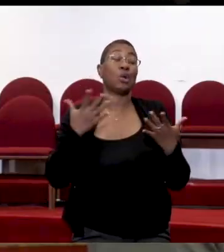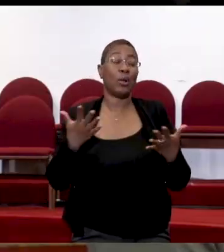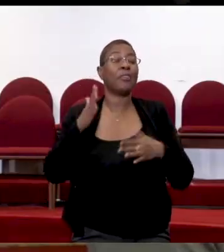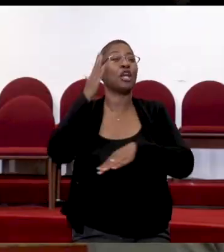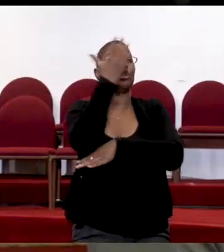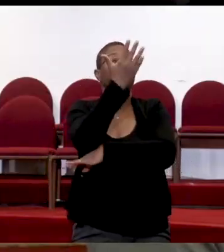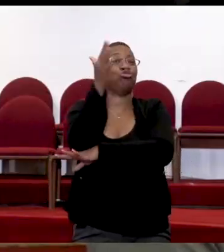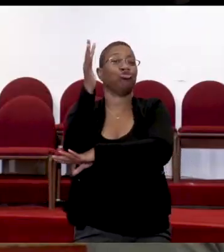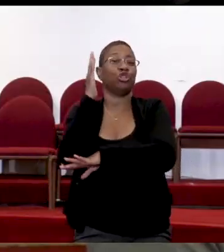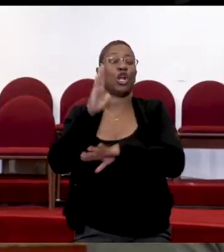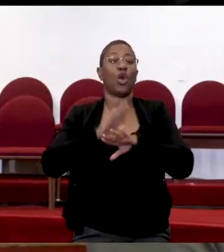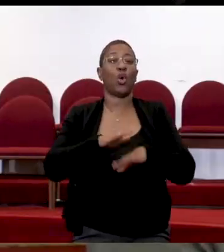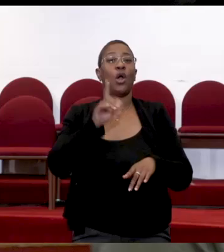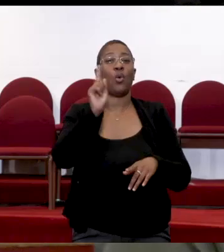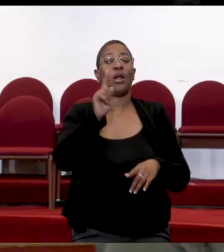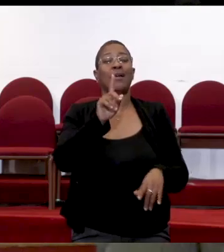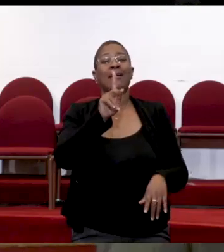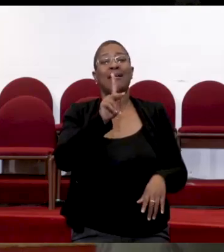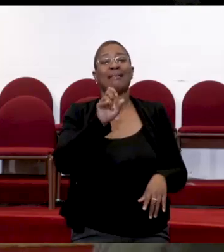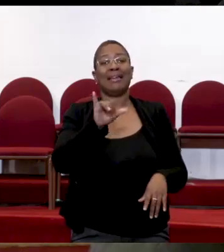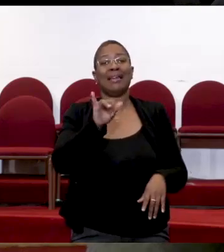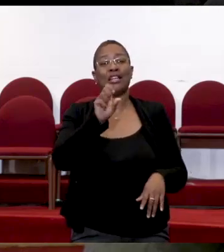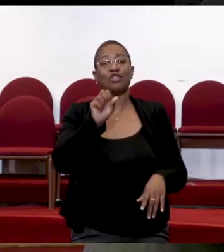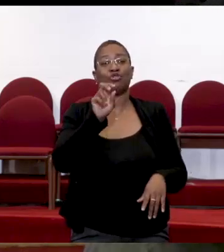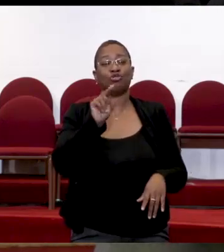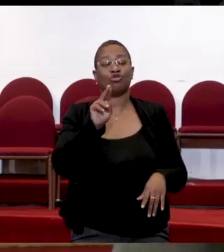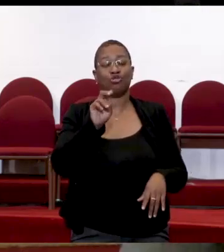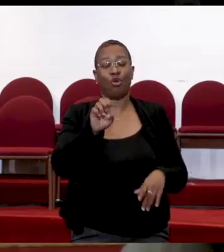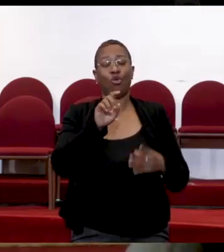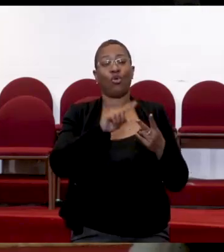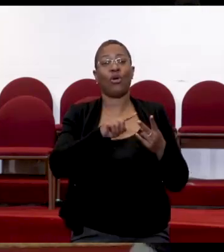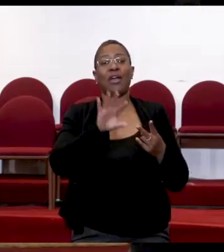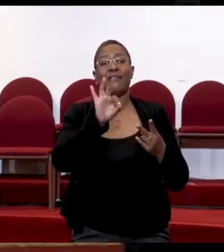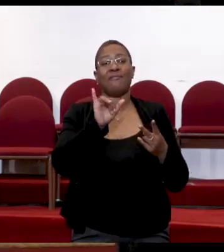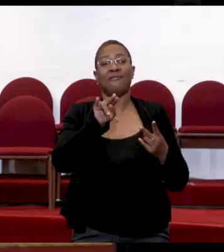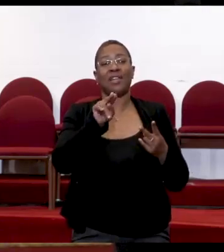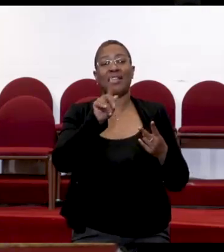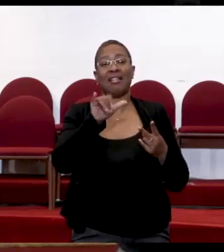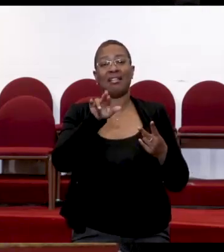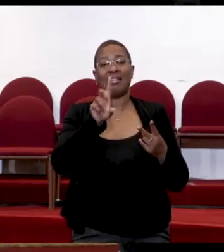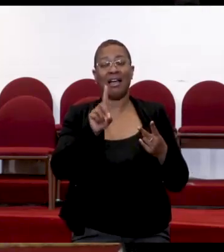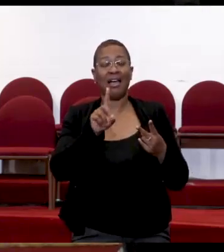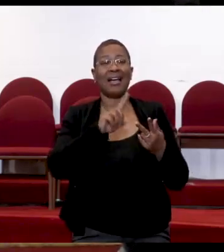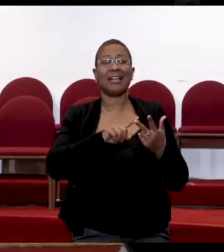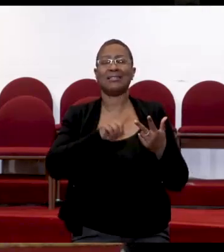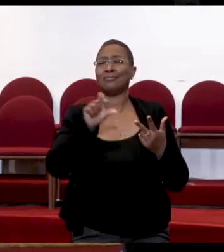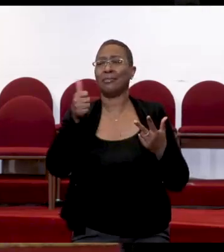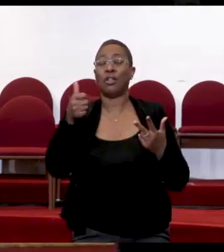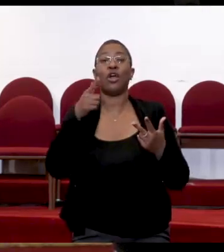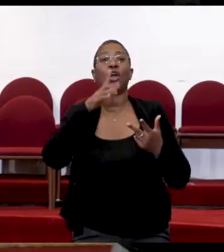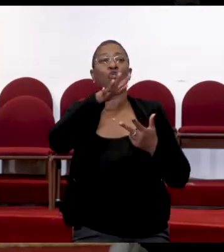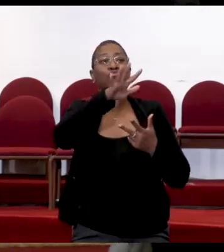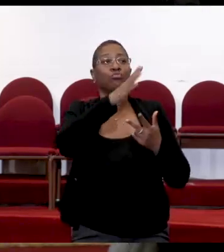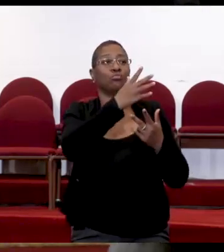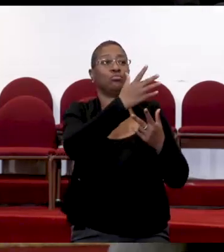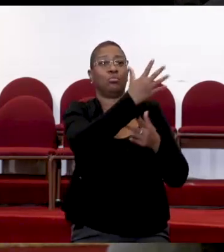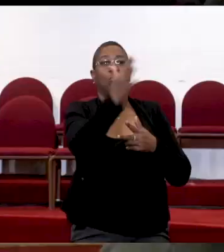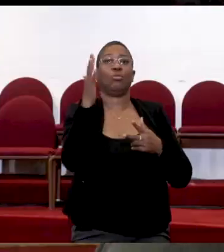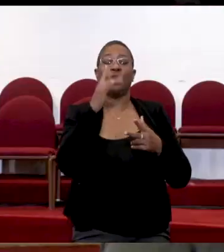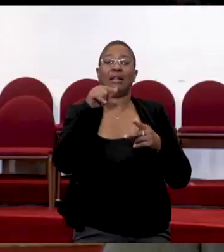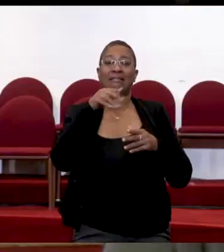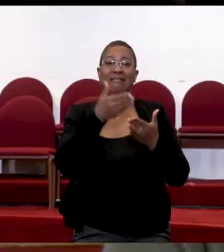over on Keystone, Finland, and Conley around the park. Those sycamore trees are killing the